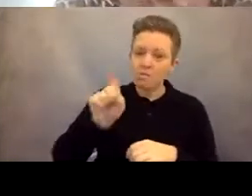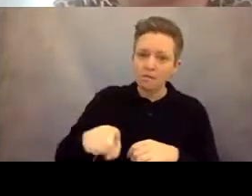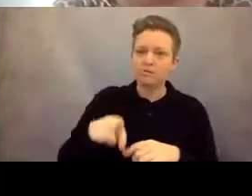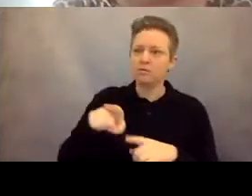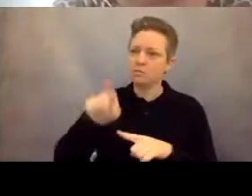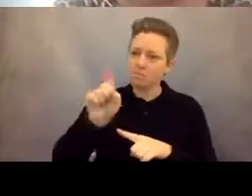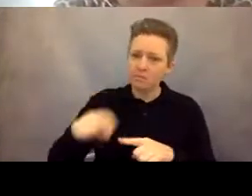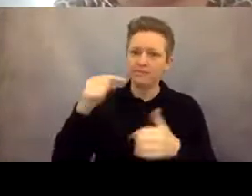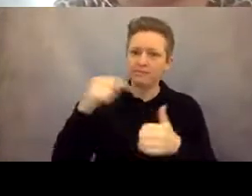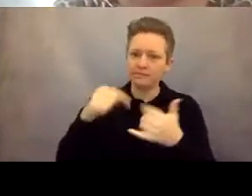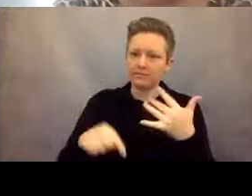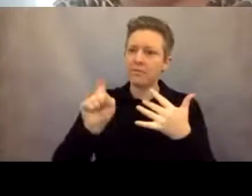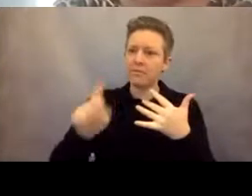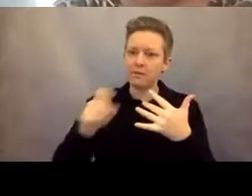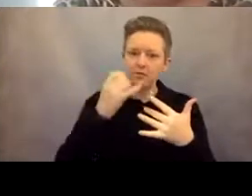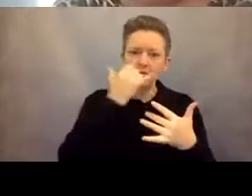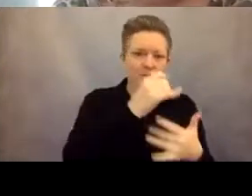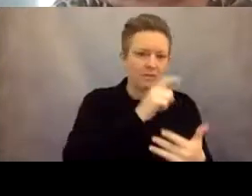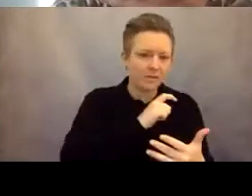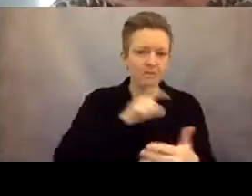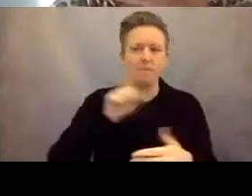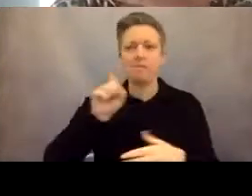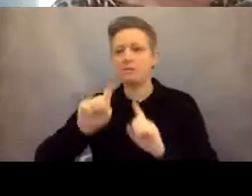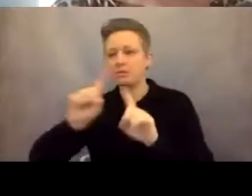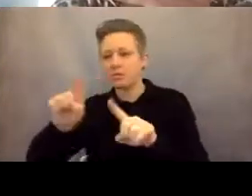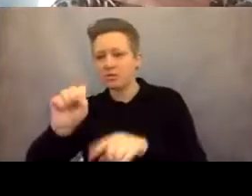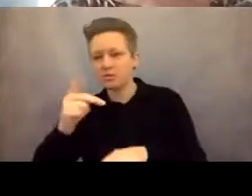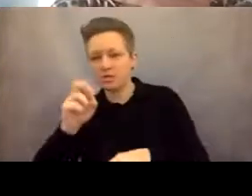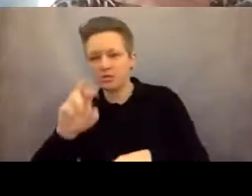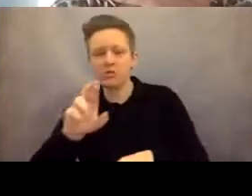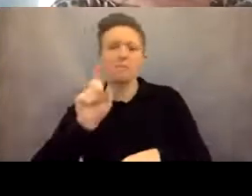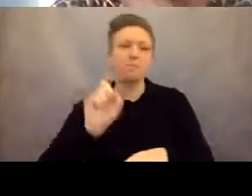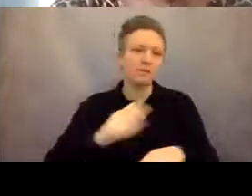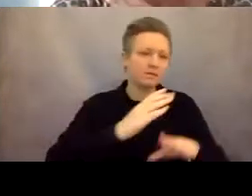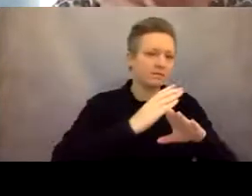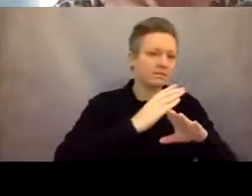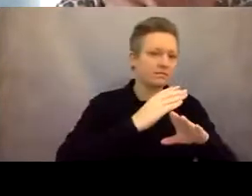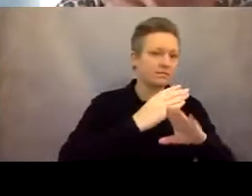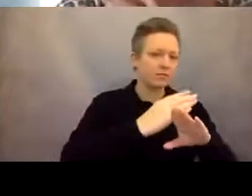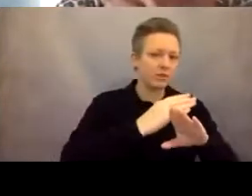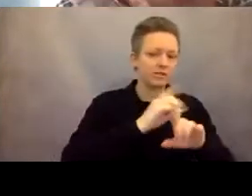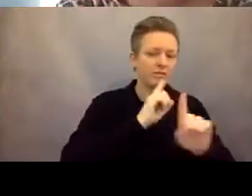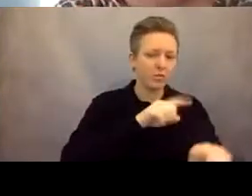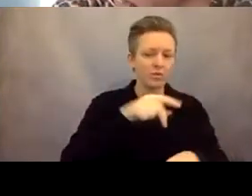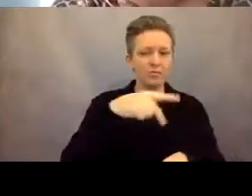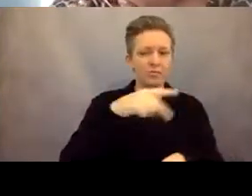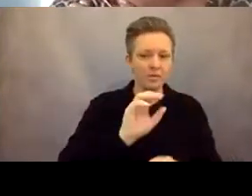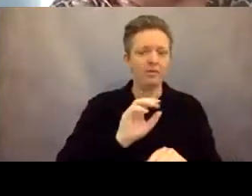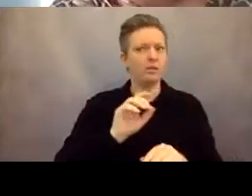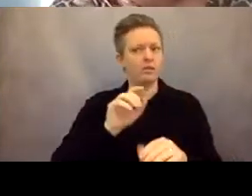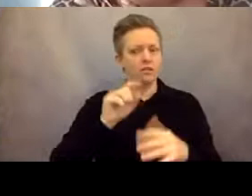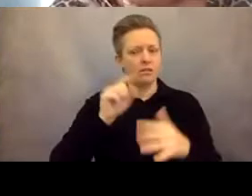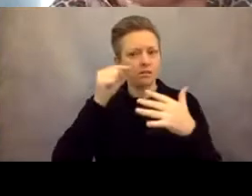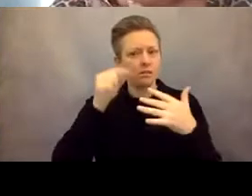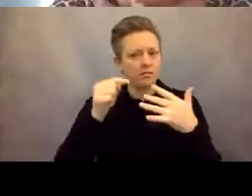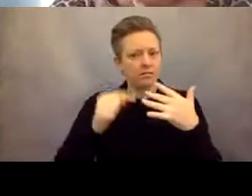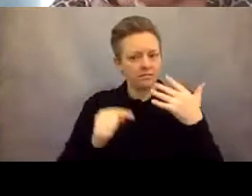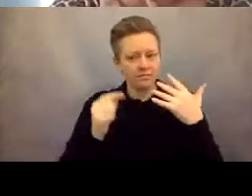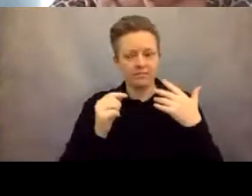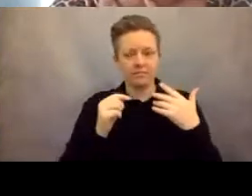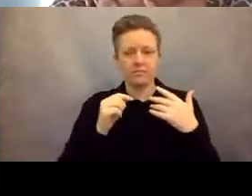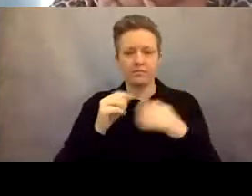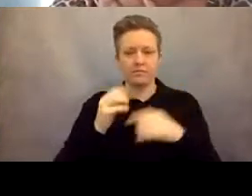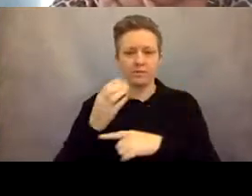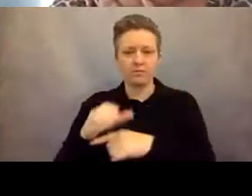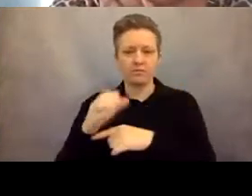police, or you have to go to shelter. That's really just a reminder of the thing that they just left, or the thing that they're trying to leave. And so